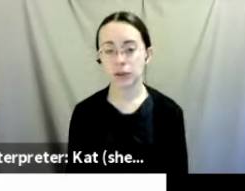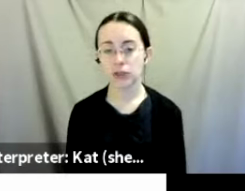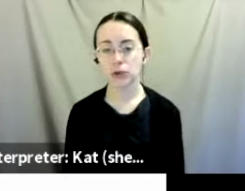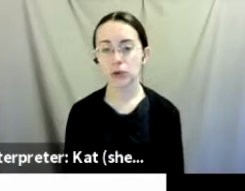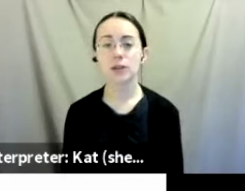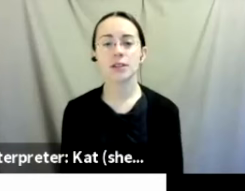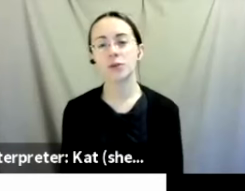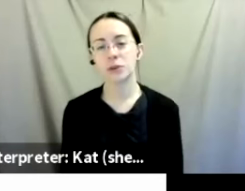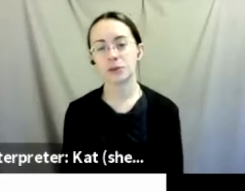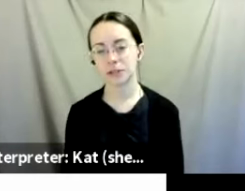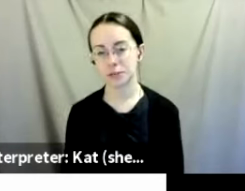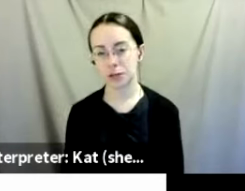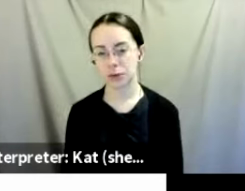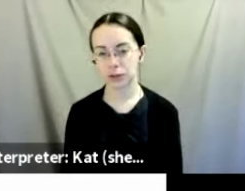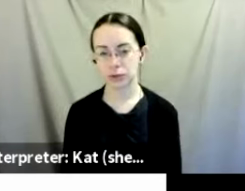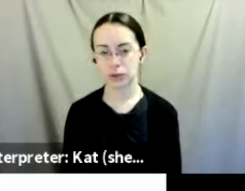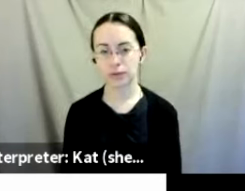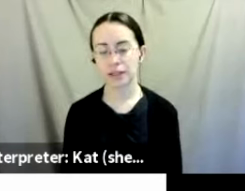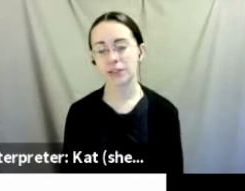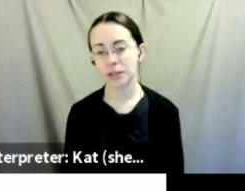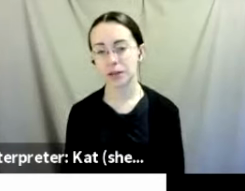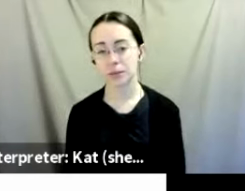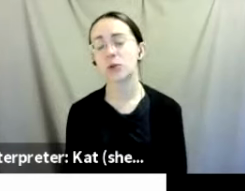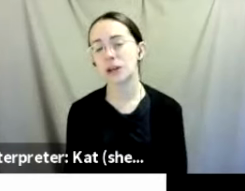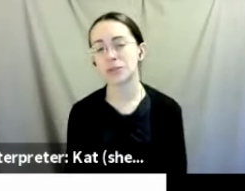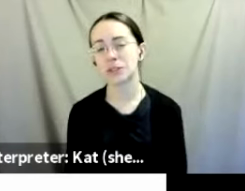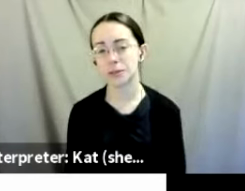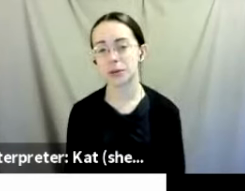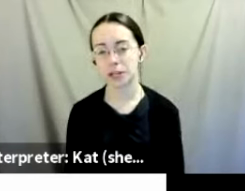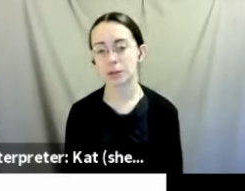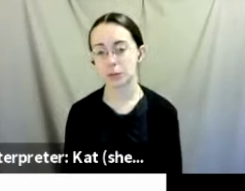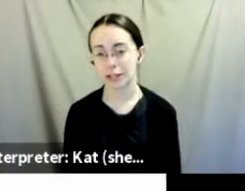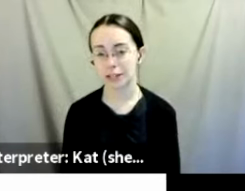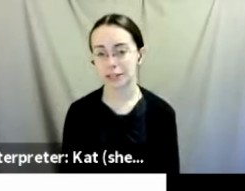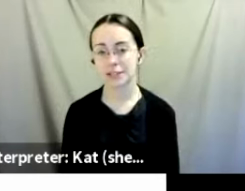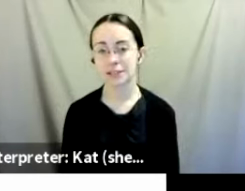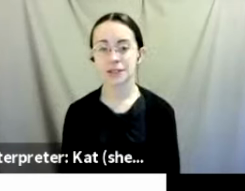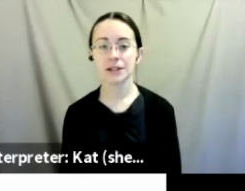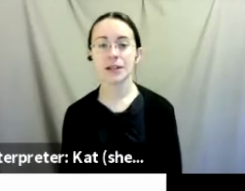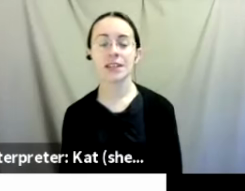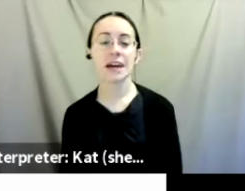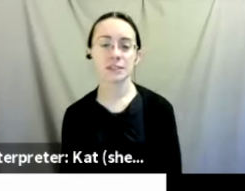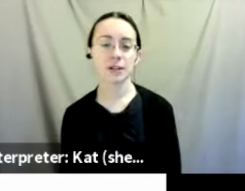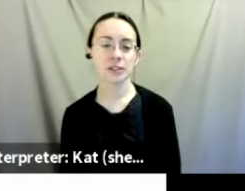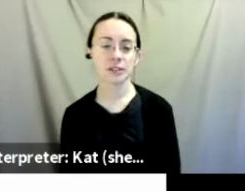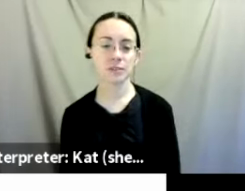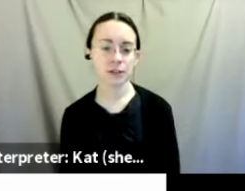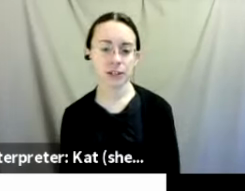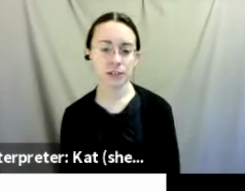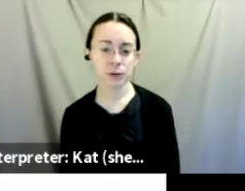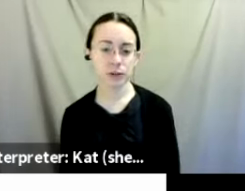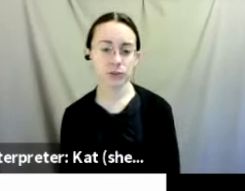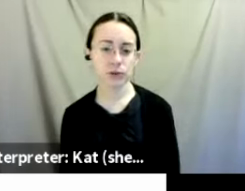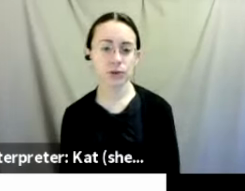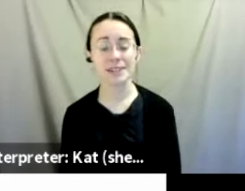wanted birth control, or that they were ambivalent about birth control. If they were ambivalent about becoming pregnant. They had experienced some side